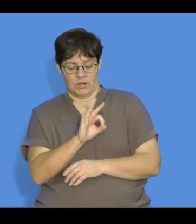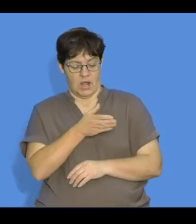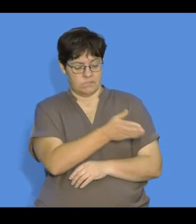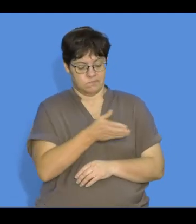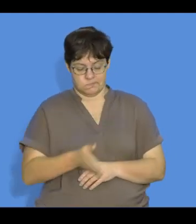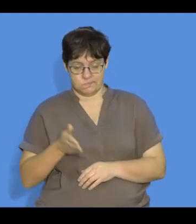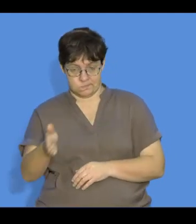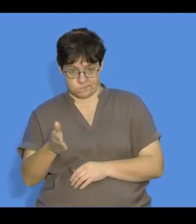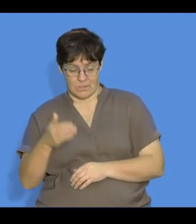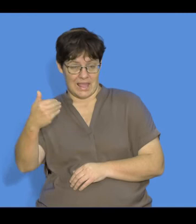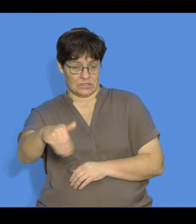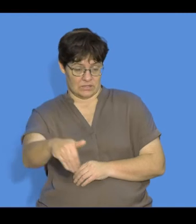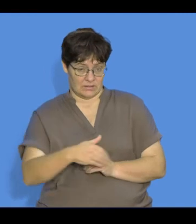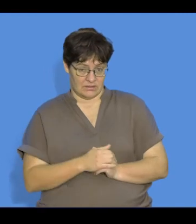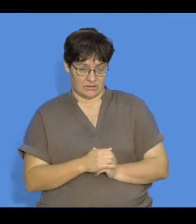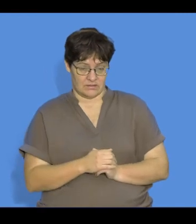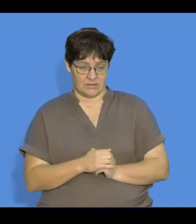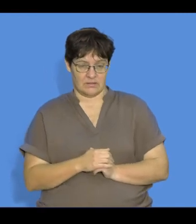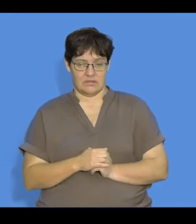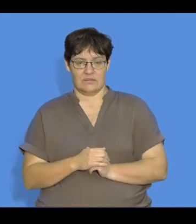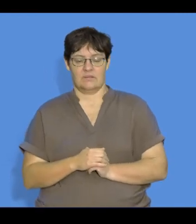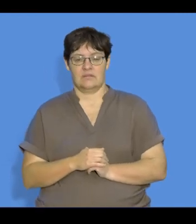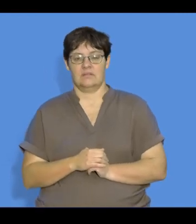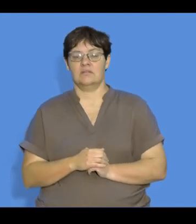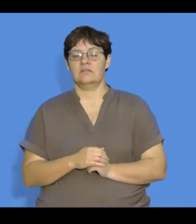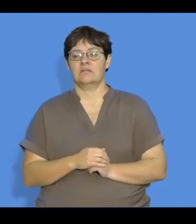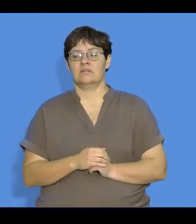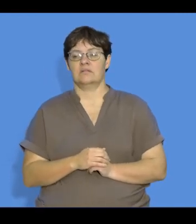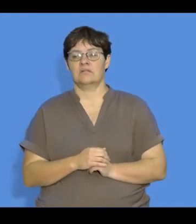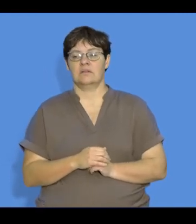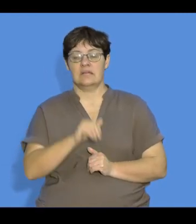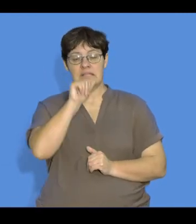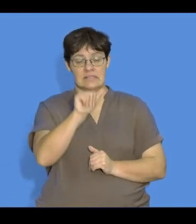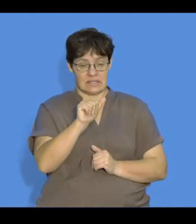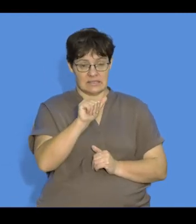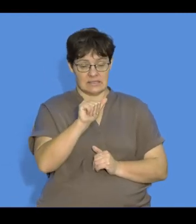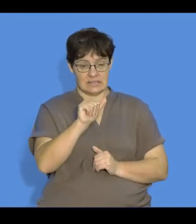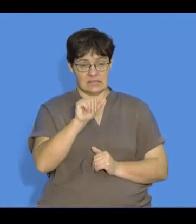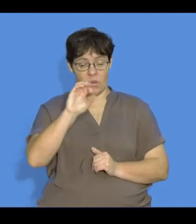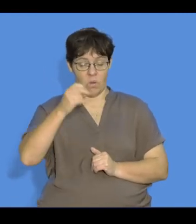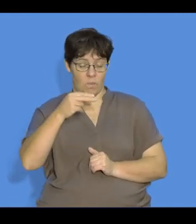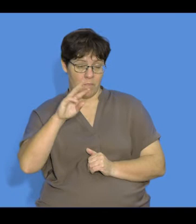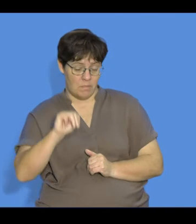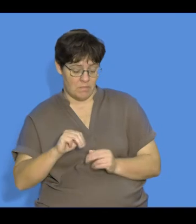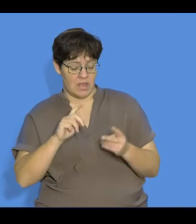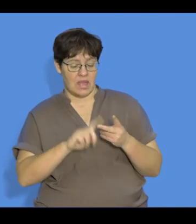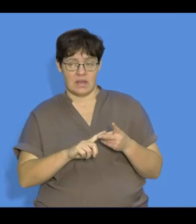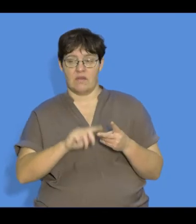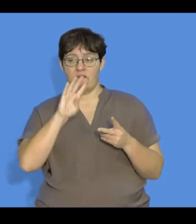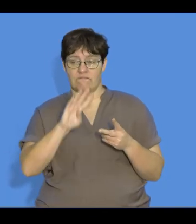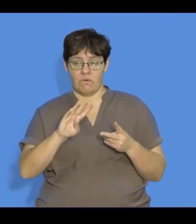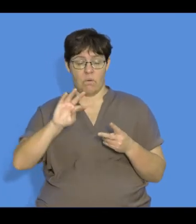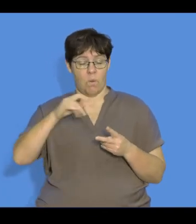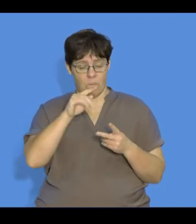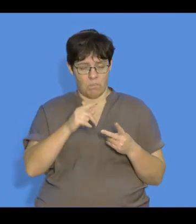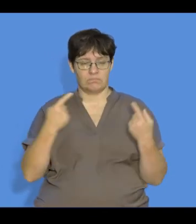and what is important also to note is that the 6 ohm and the 4 ohm resistor are connected in